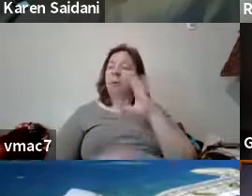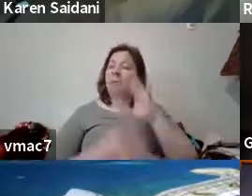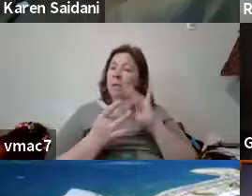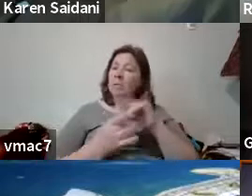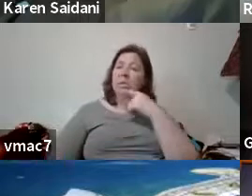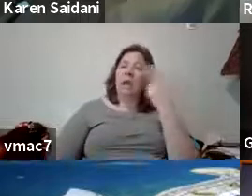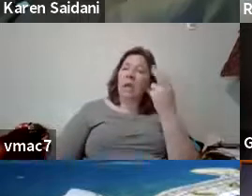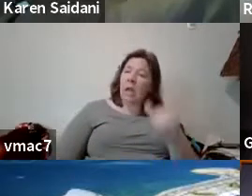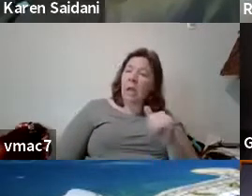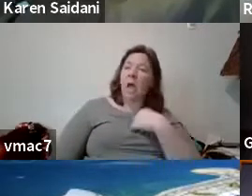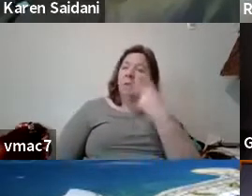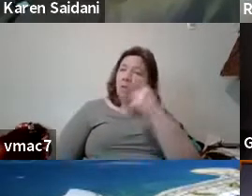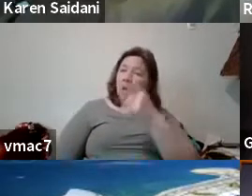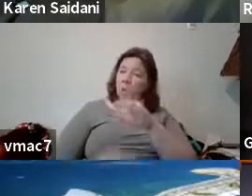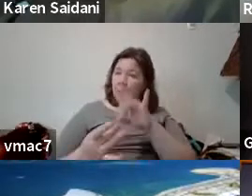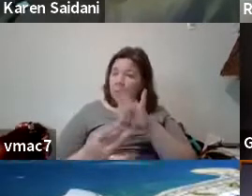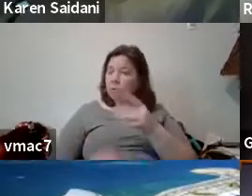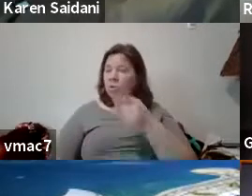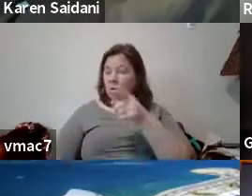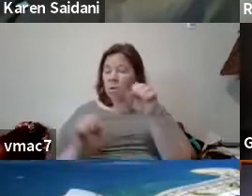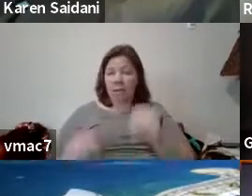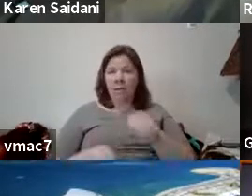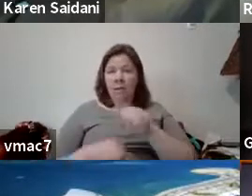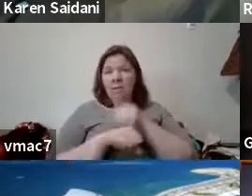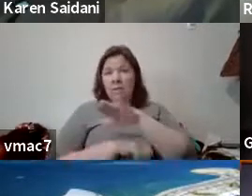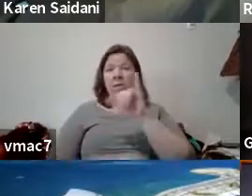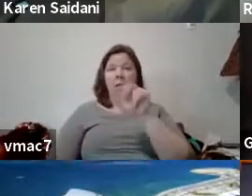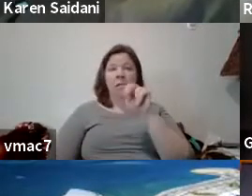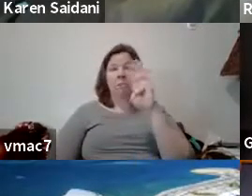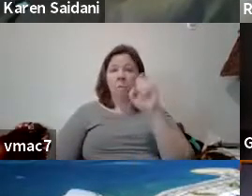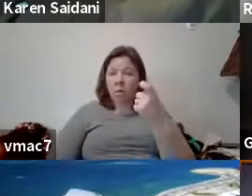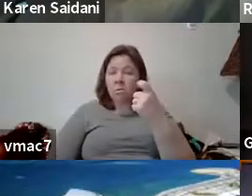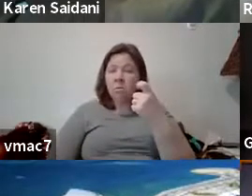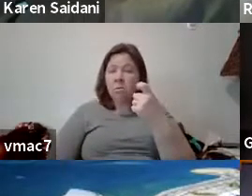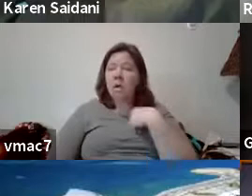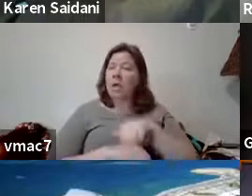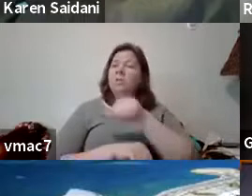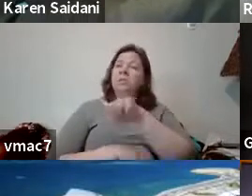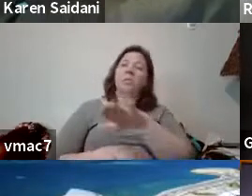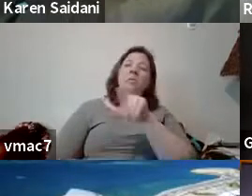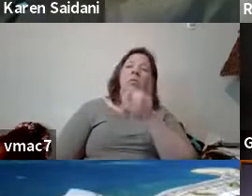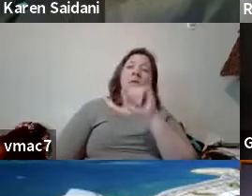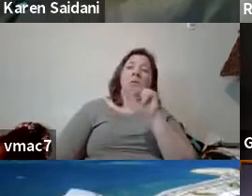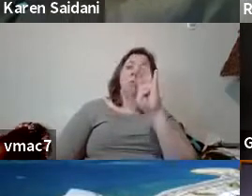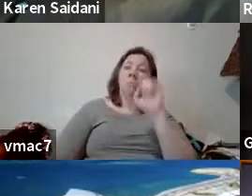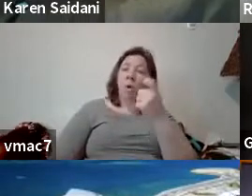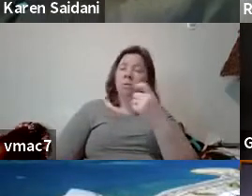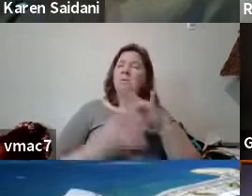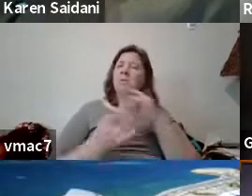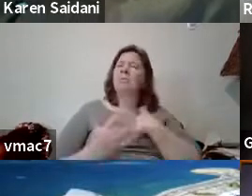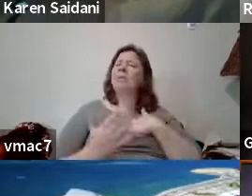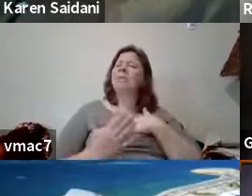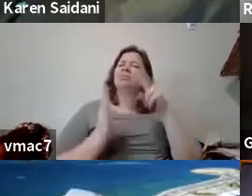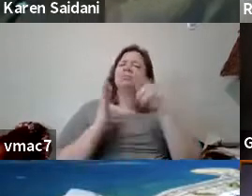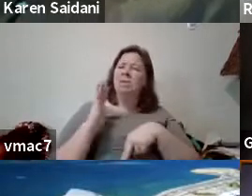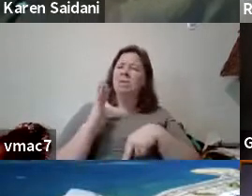say, I saw your message. You can send them an inbox message and say, I've sent you an inbox message and please read it. And then you can